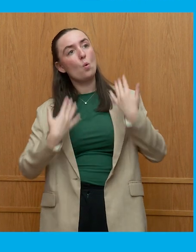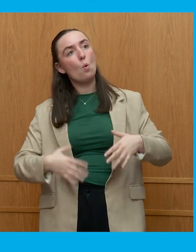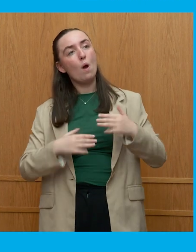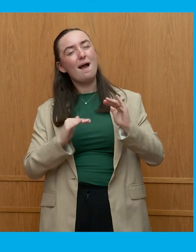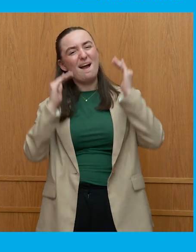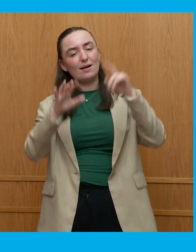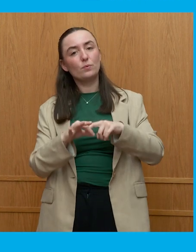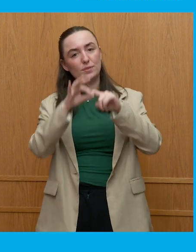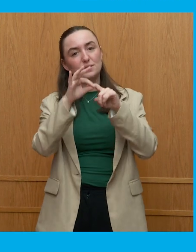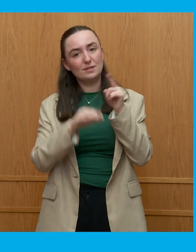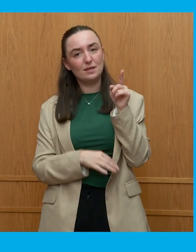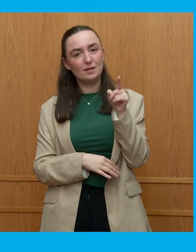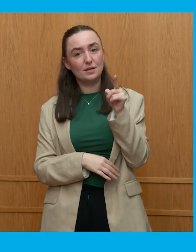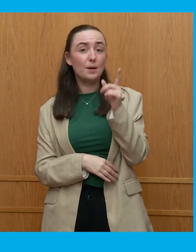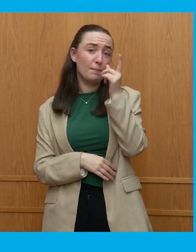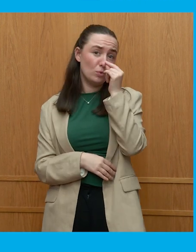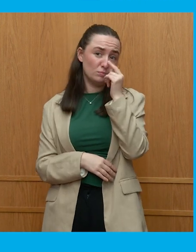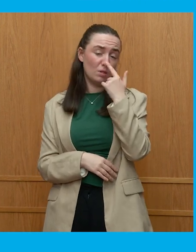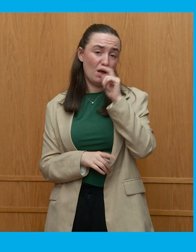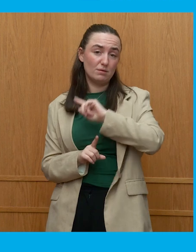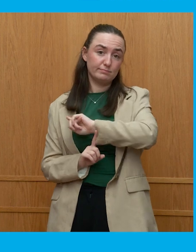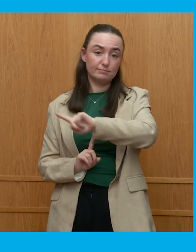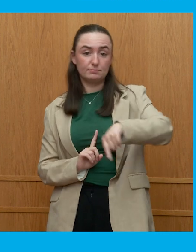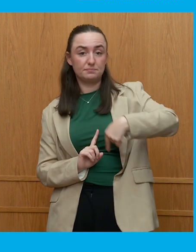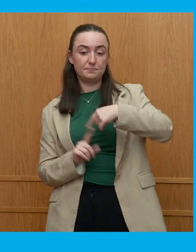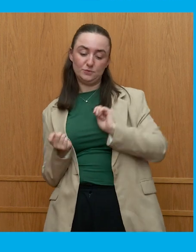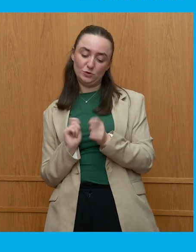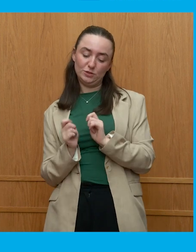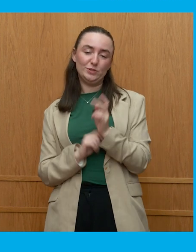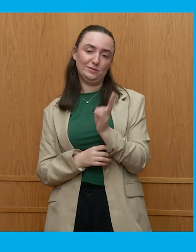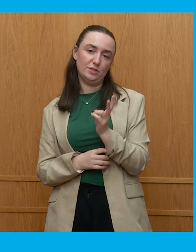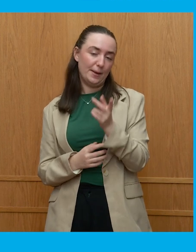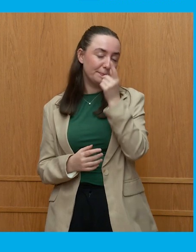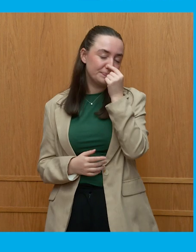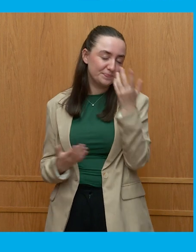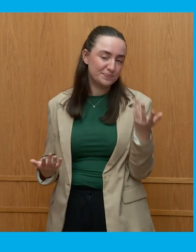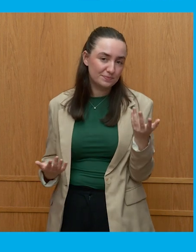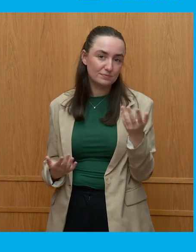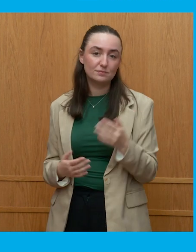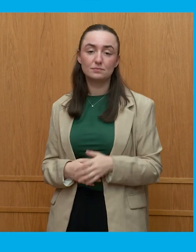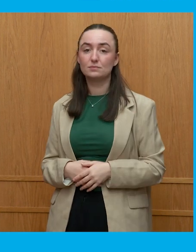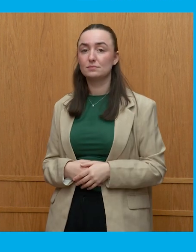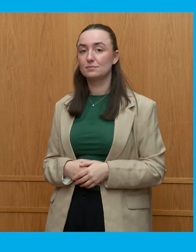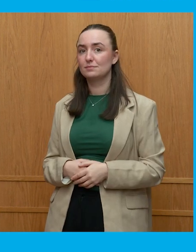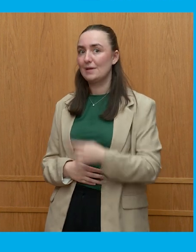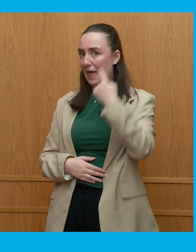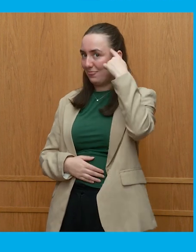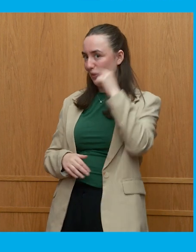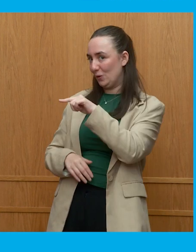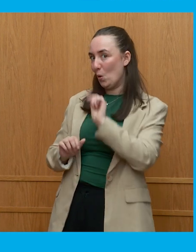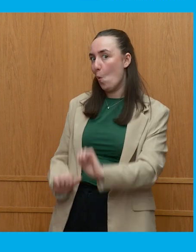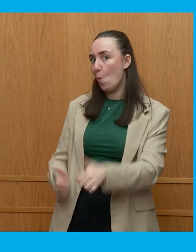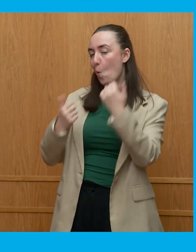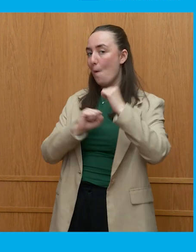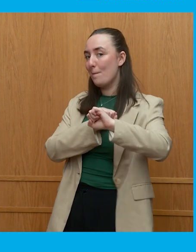can go back and change certain things again. I think we found our perfect publisher for that book that we were talking